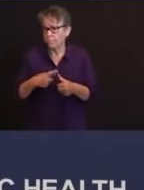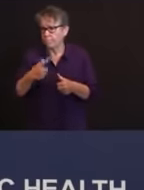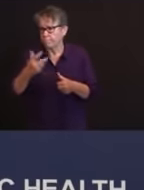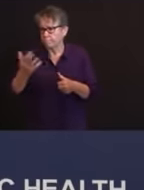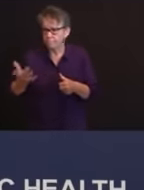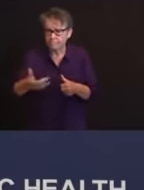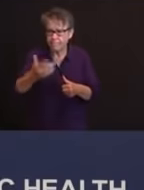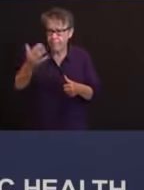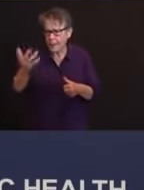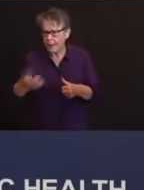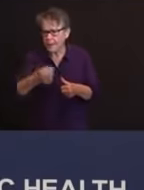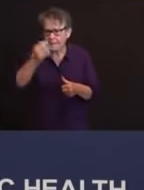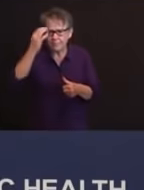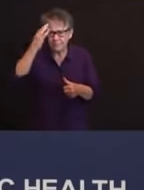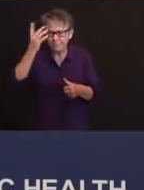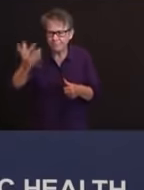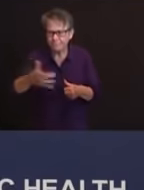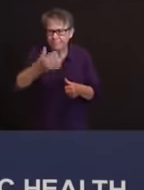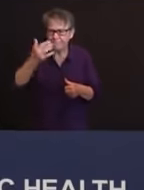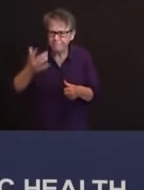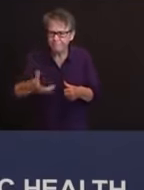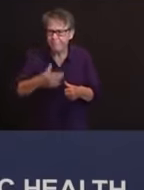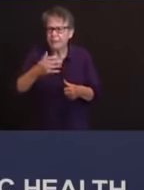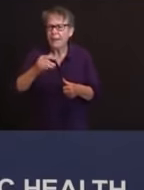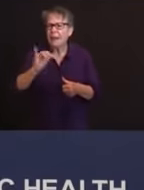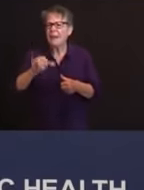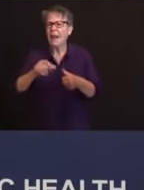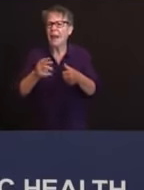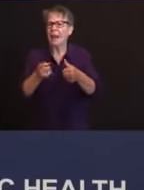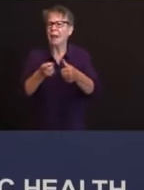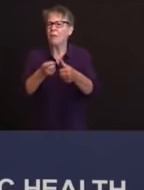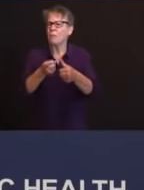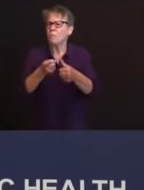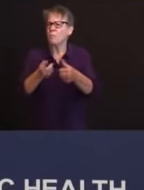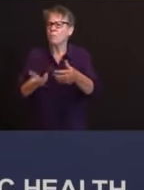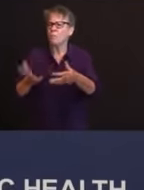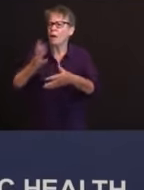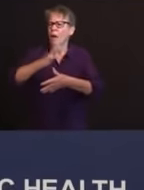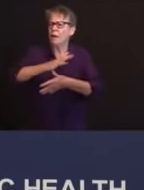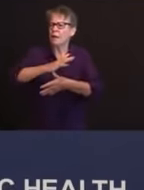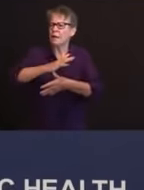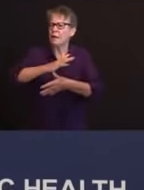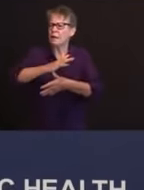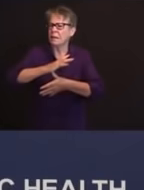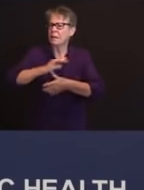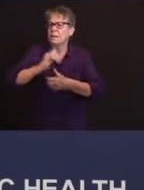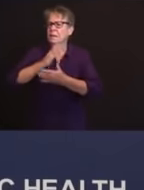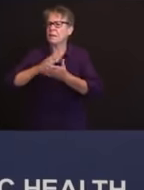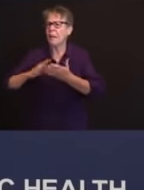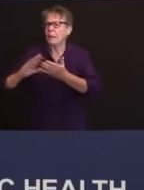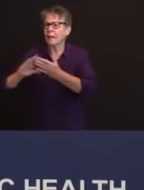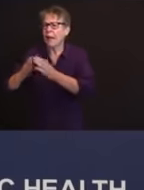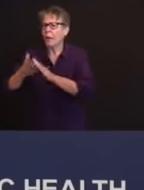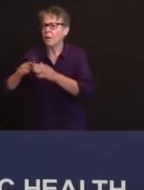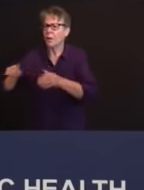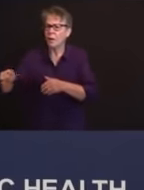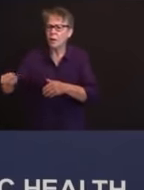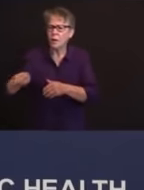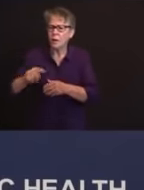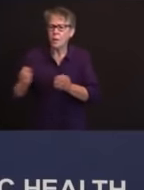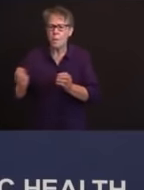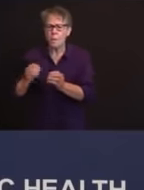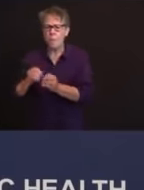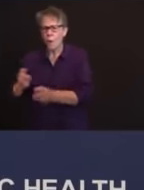are the ones that take precedence. But if someone is more restrictive, we're going to almost